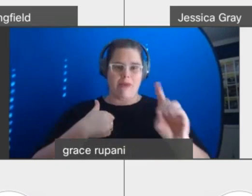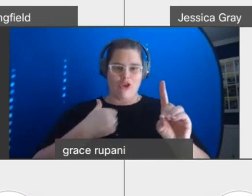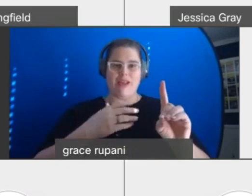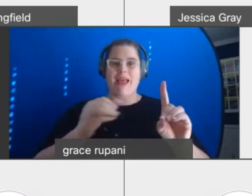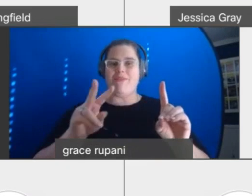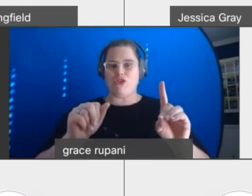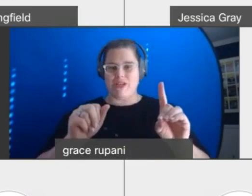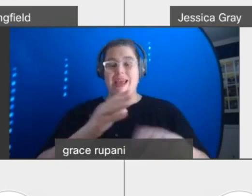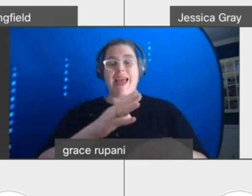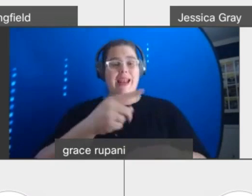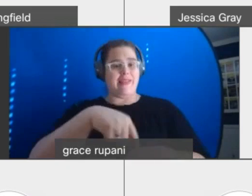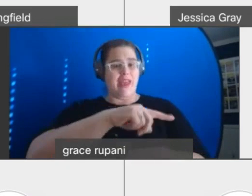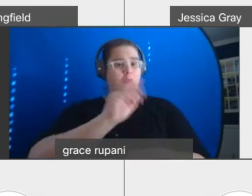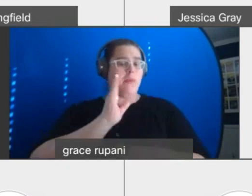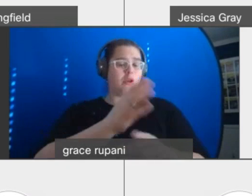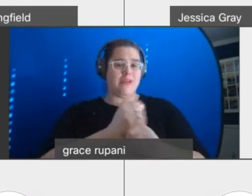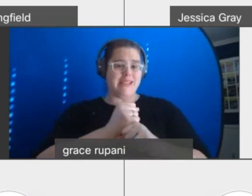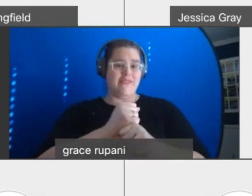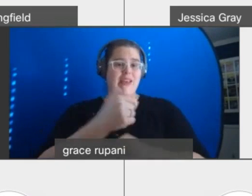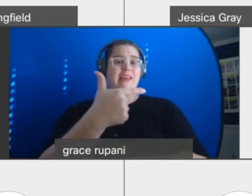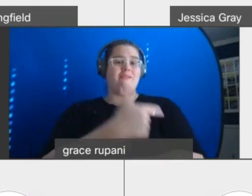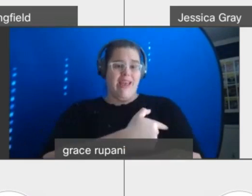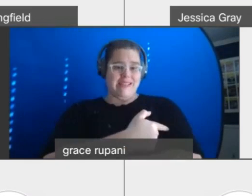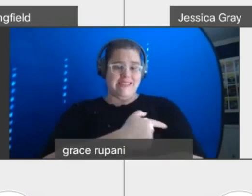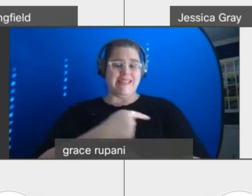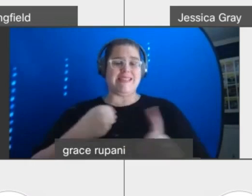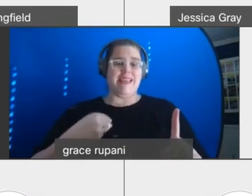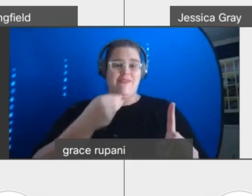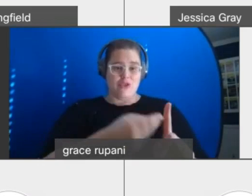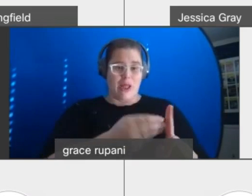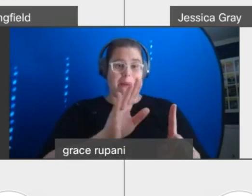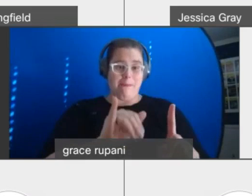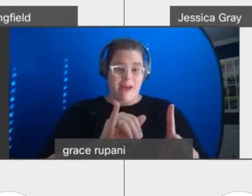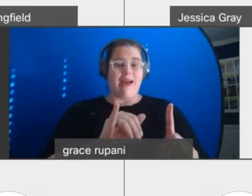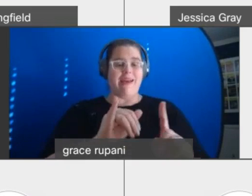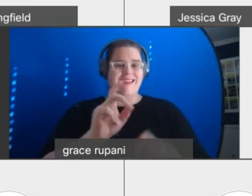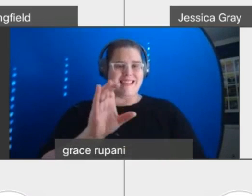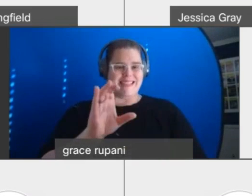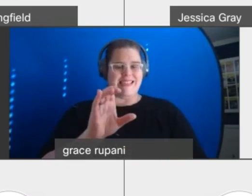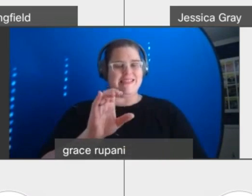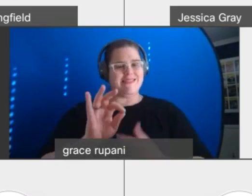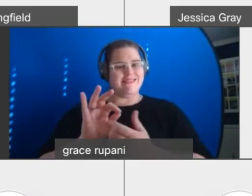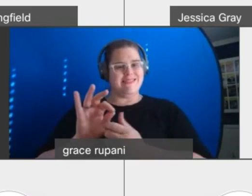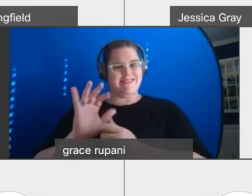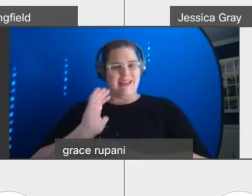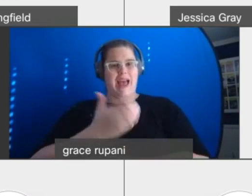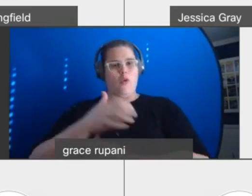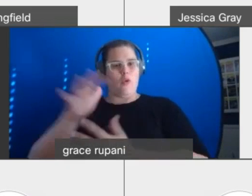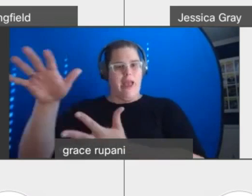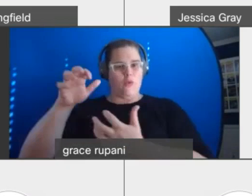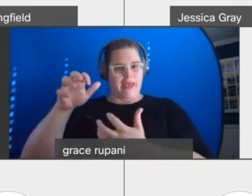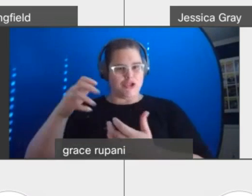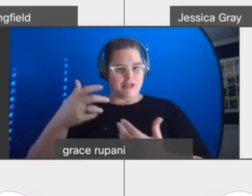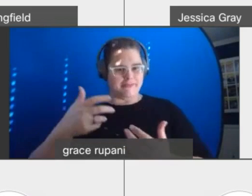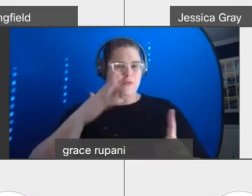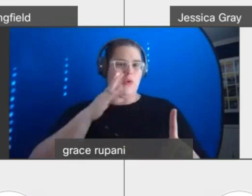vaccines that will be administered to them out of the District of Columbia allocation,